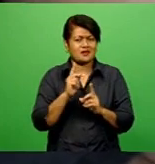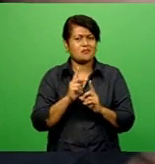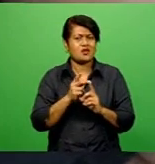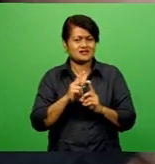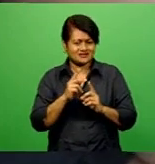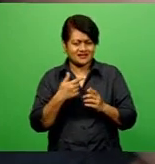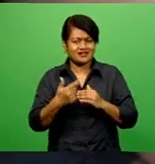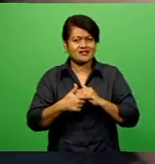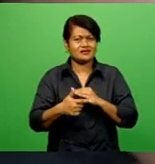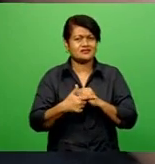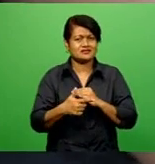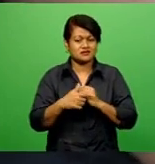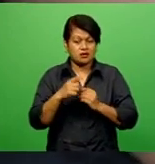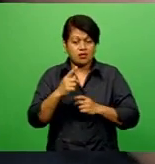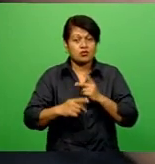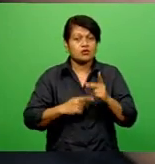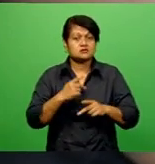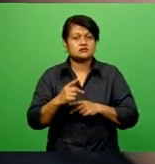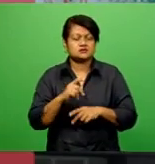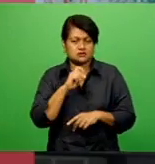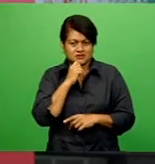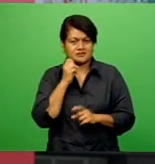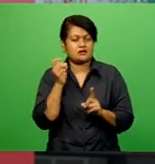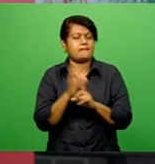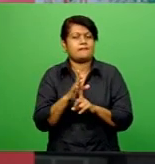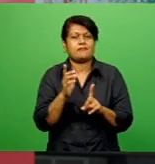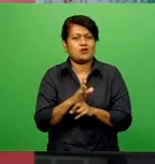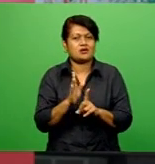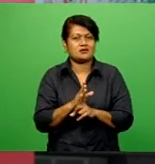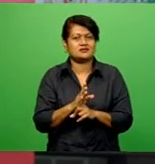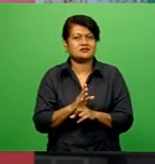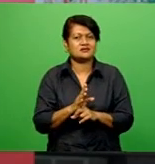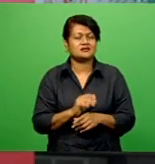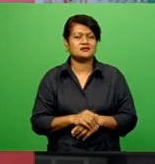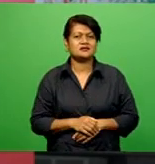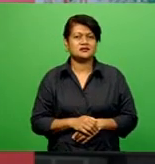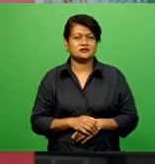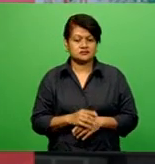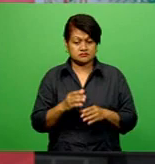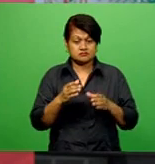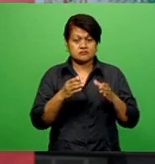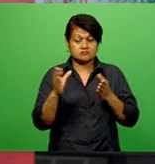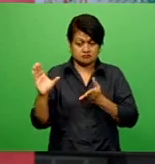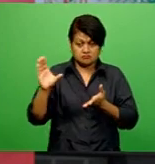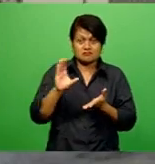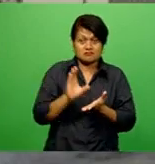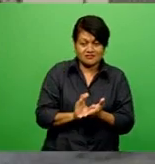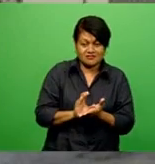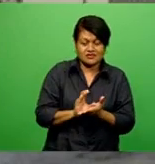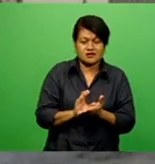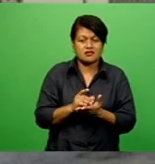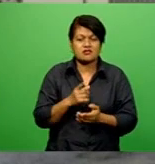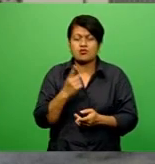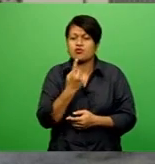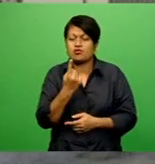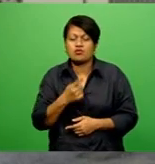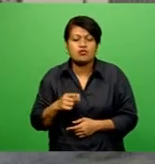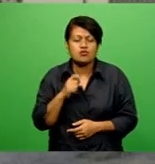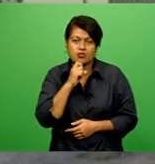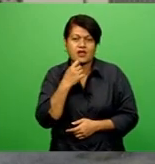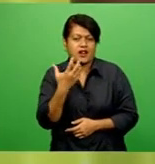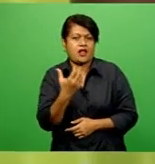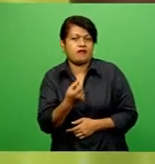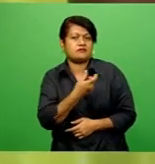registration process will be vital. Basically, before the batch comes in, we will have registered who all will get it. And then we will give